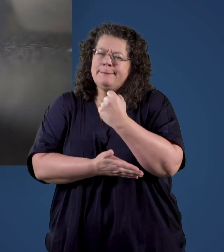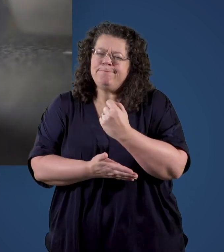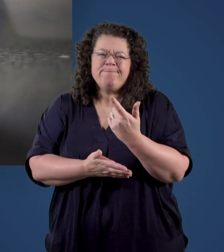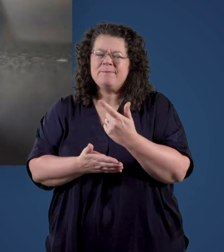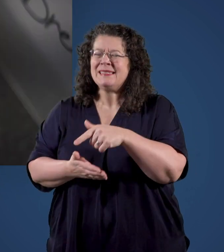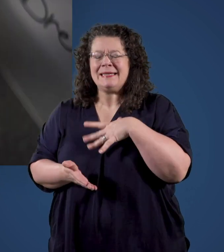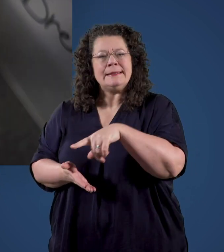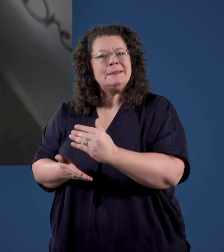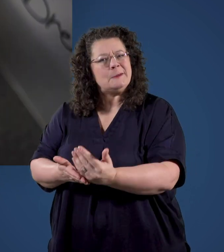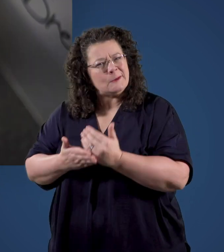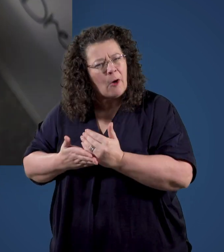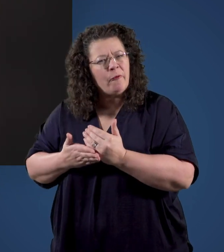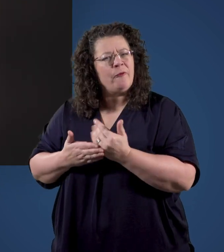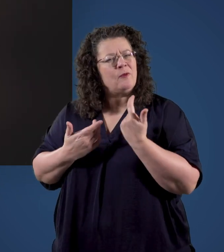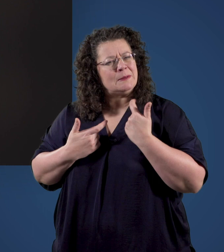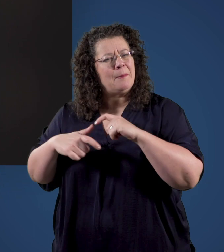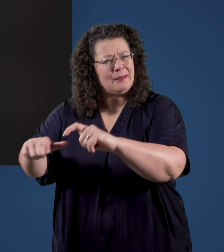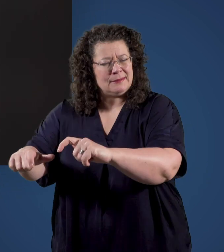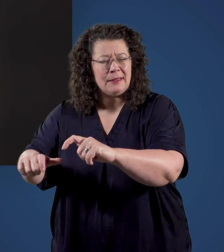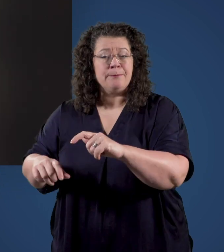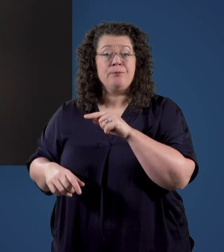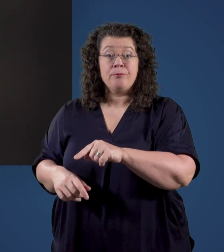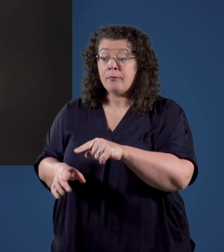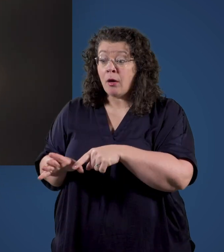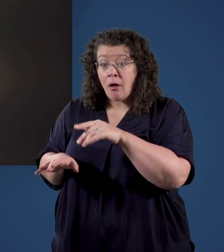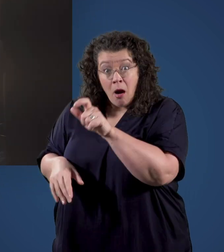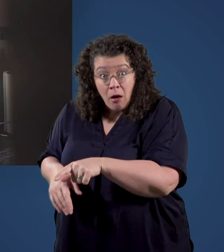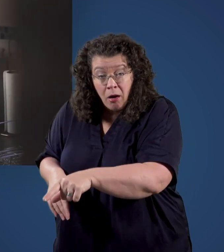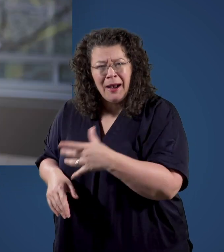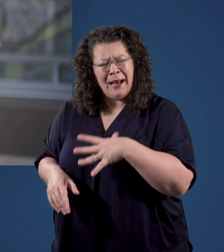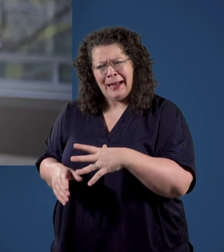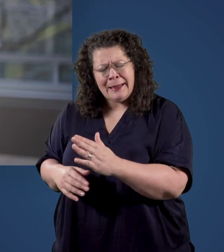stability. You have to build relationship with the young person.